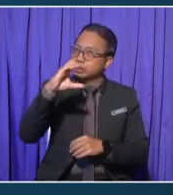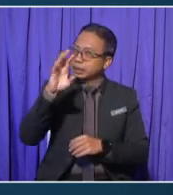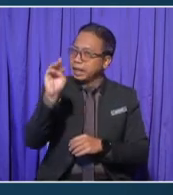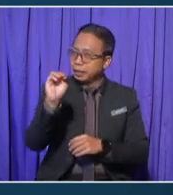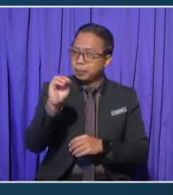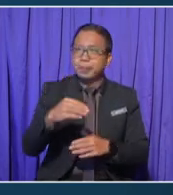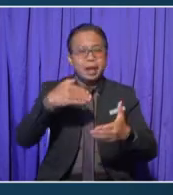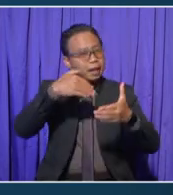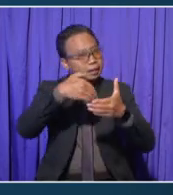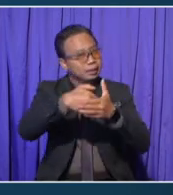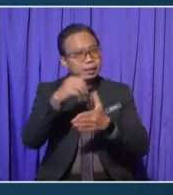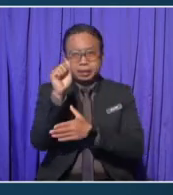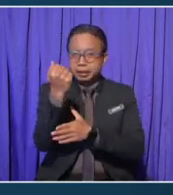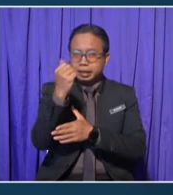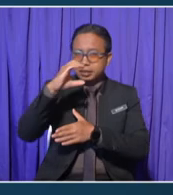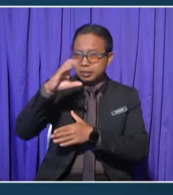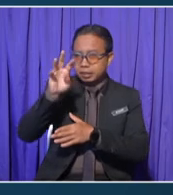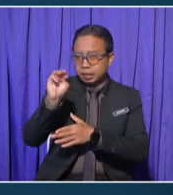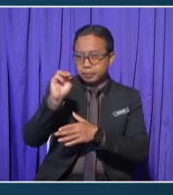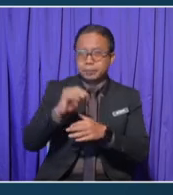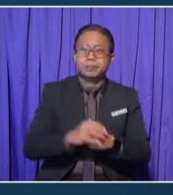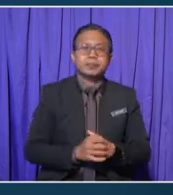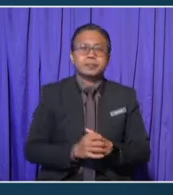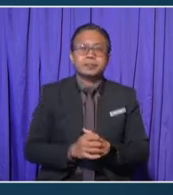centimeter until 10 centimeters.